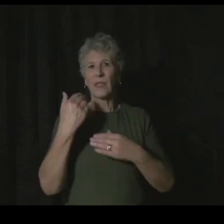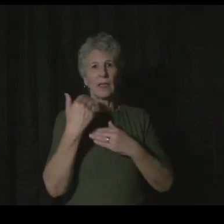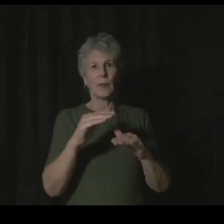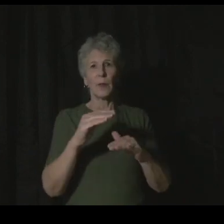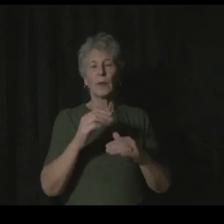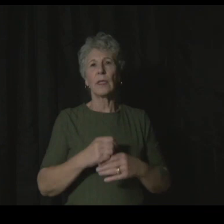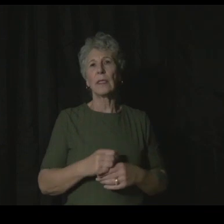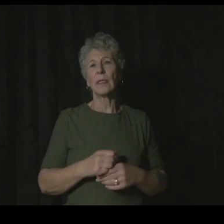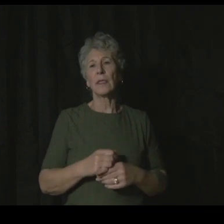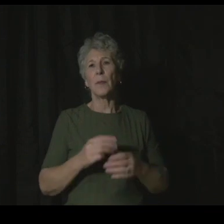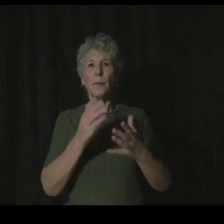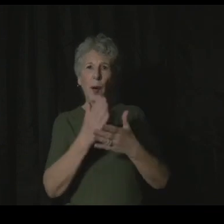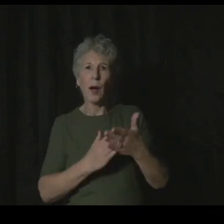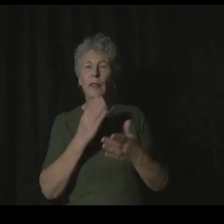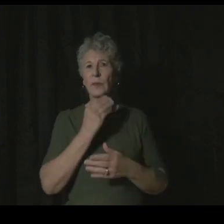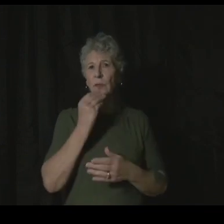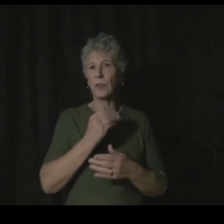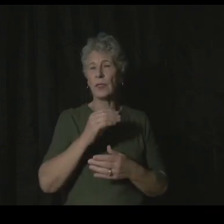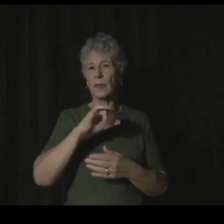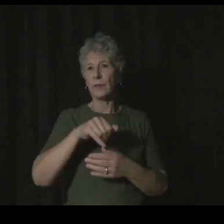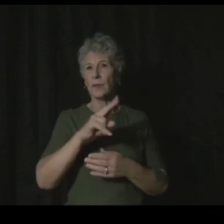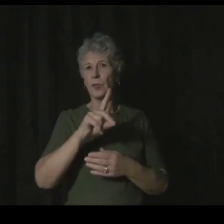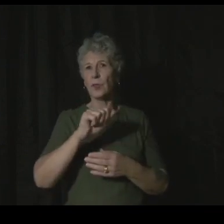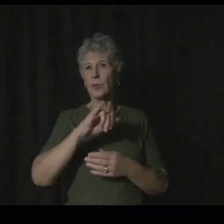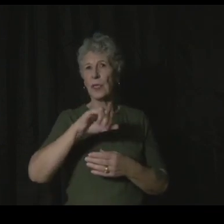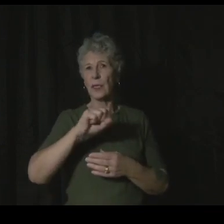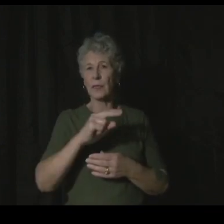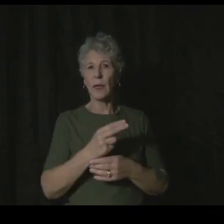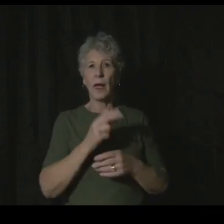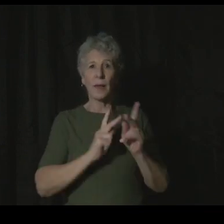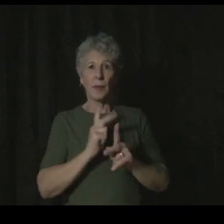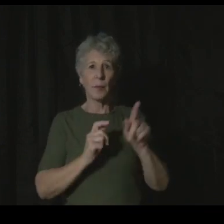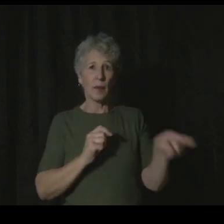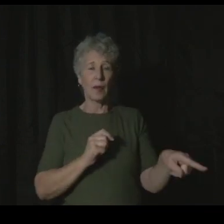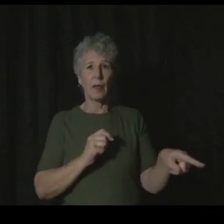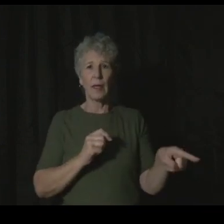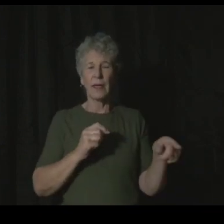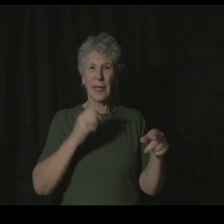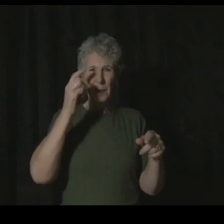believes that the people of Israel themselves are the Messiah.